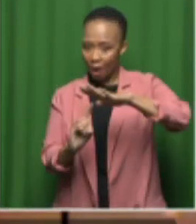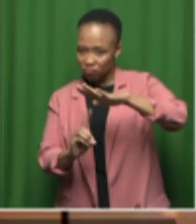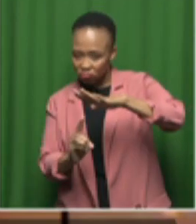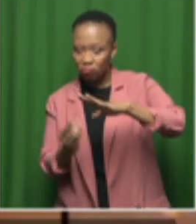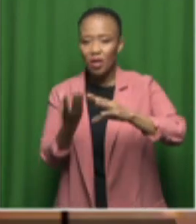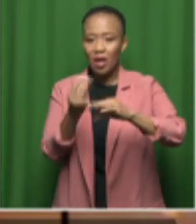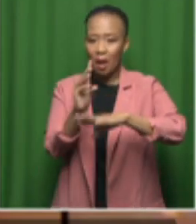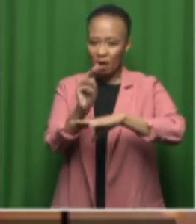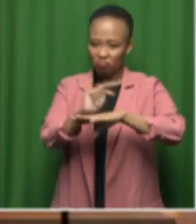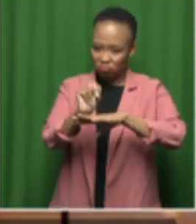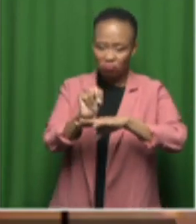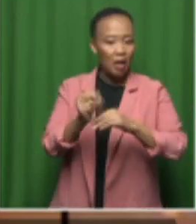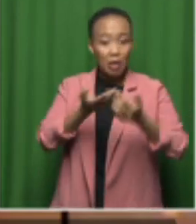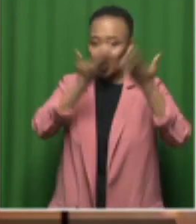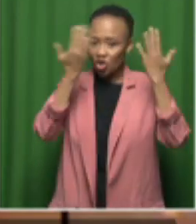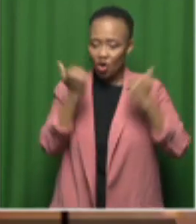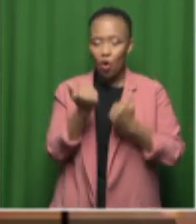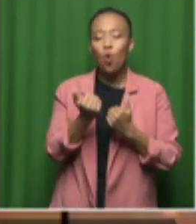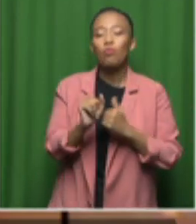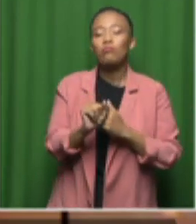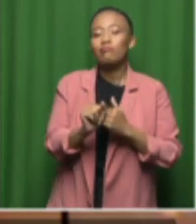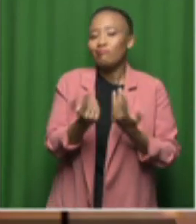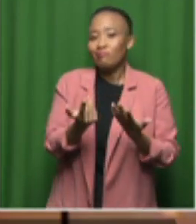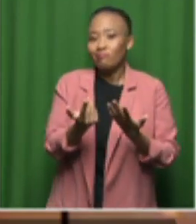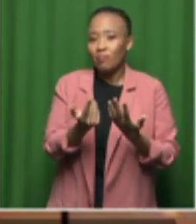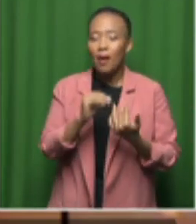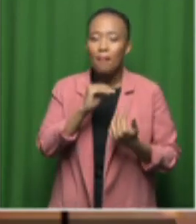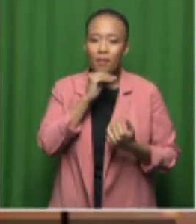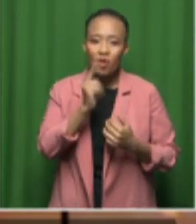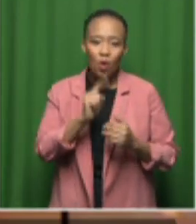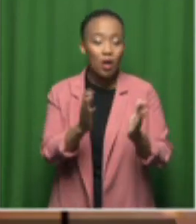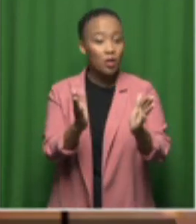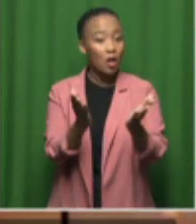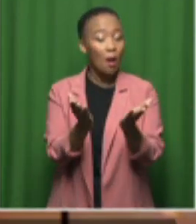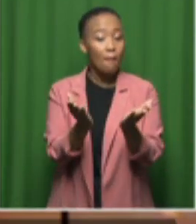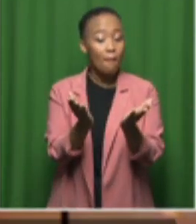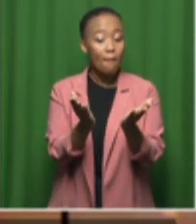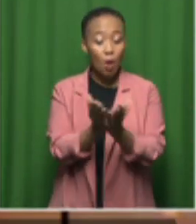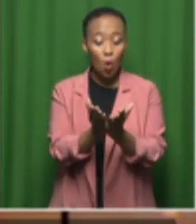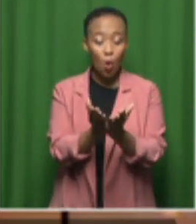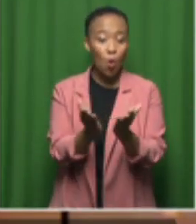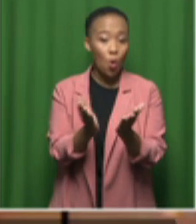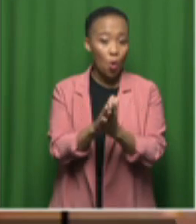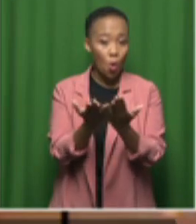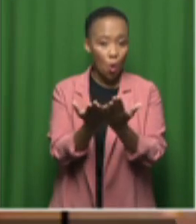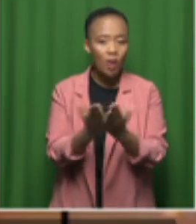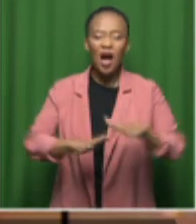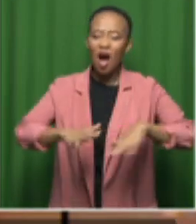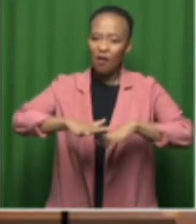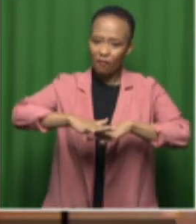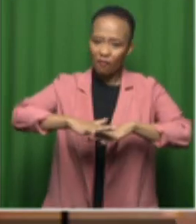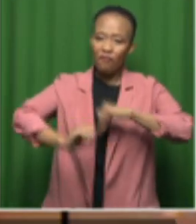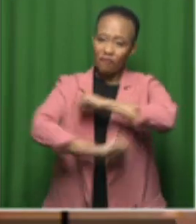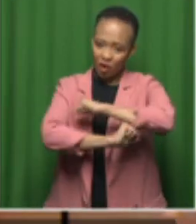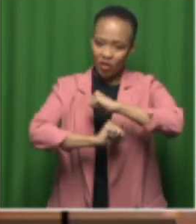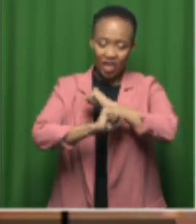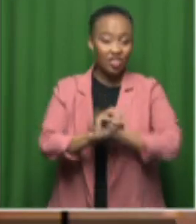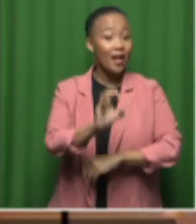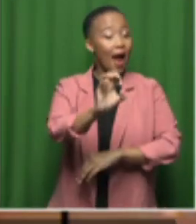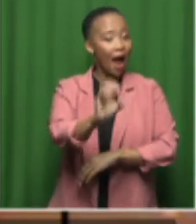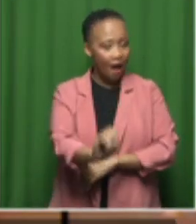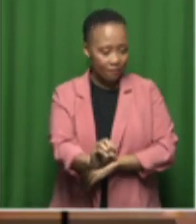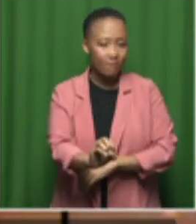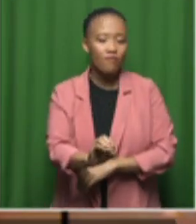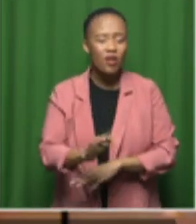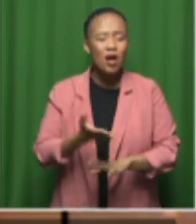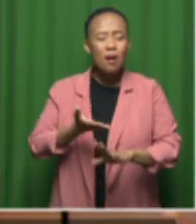financial mathematics in there. So this book lays a foundation just before you get into like